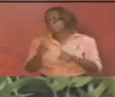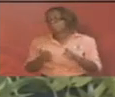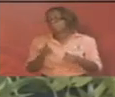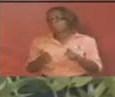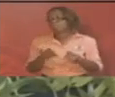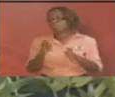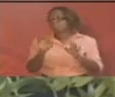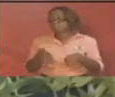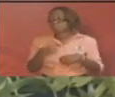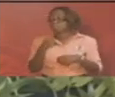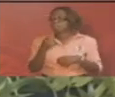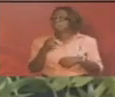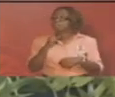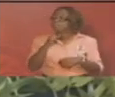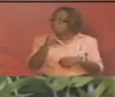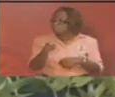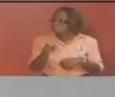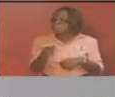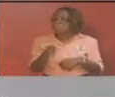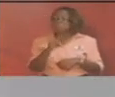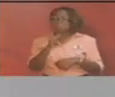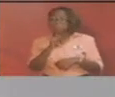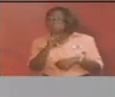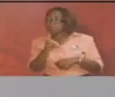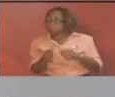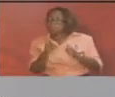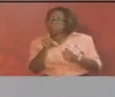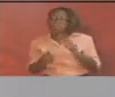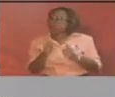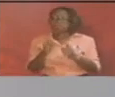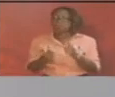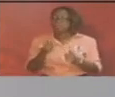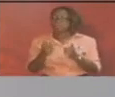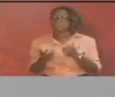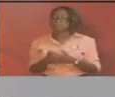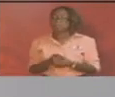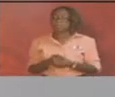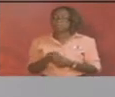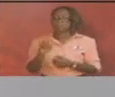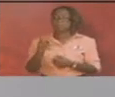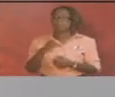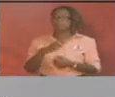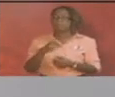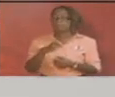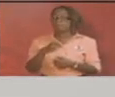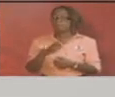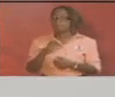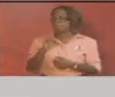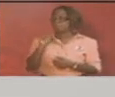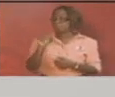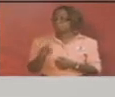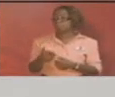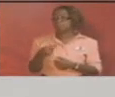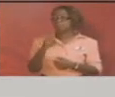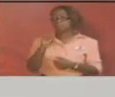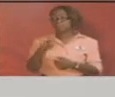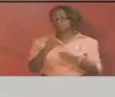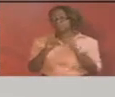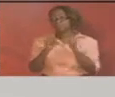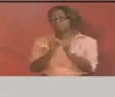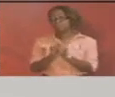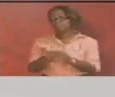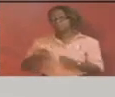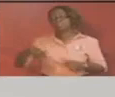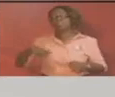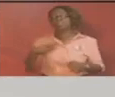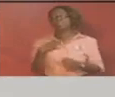true? Okay, so your question, I'll have to talk to the Chief Nursing Officer about that particular issue,